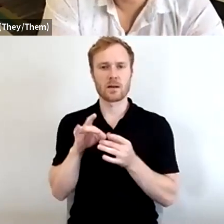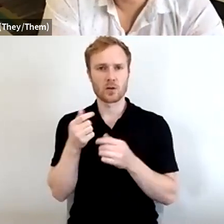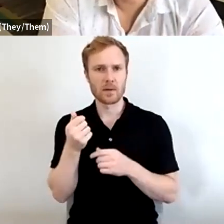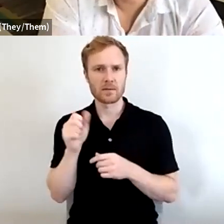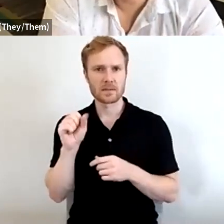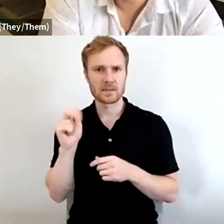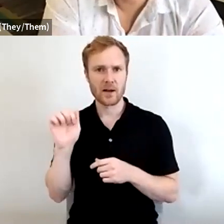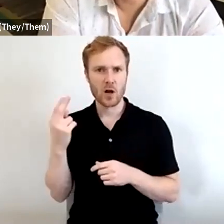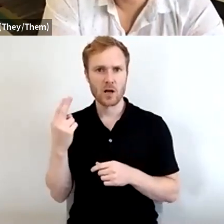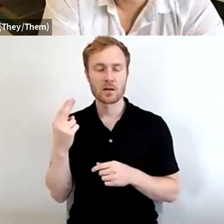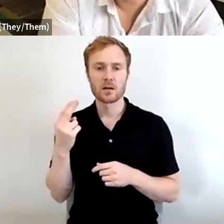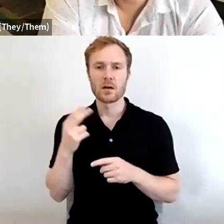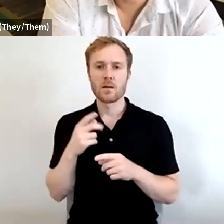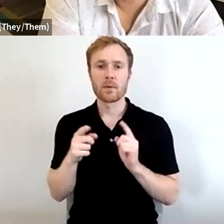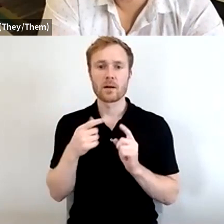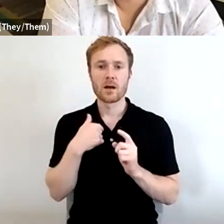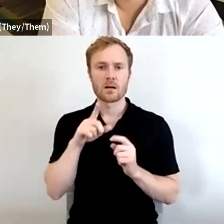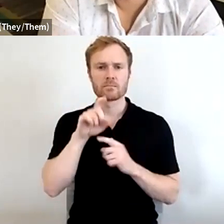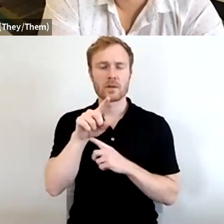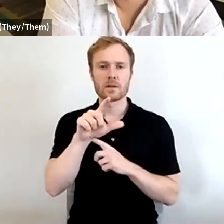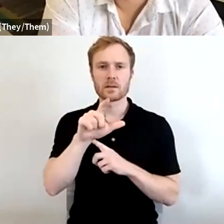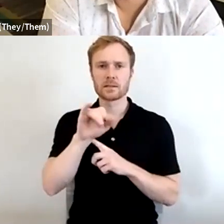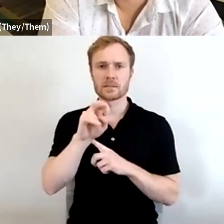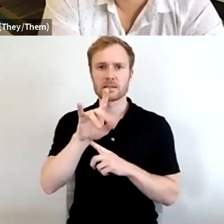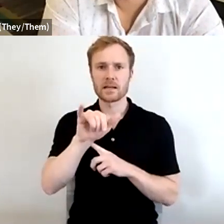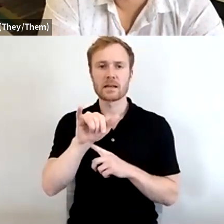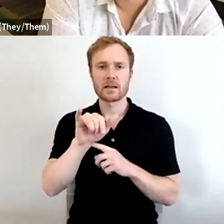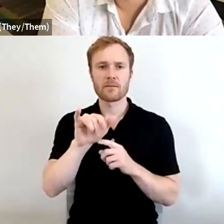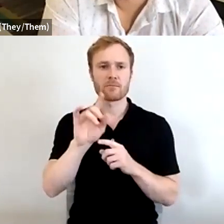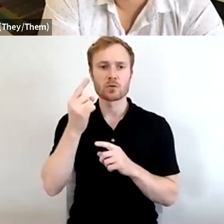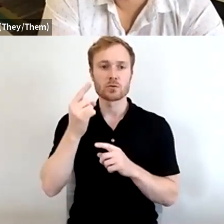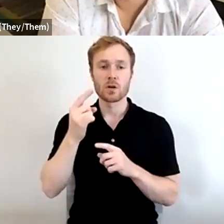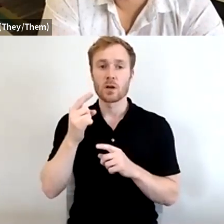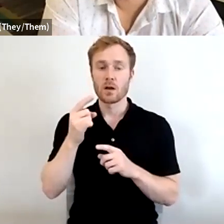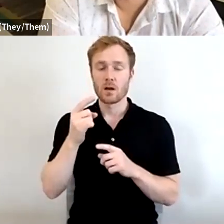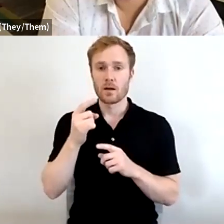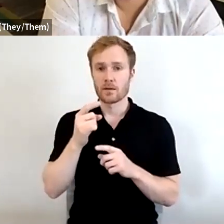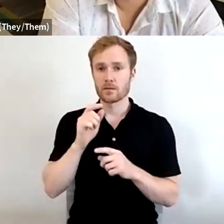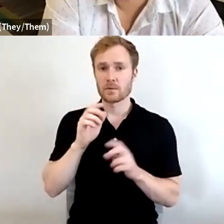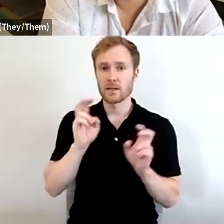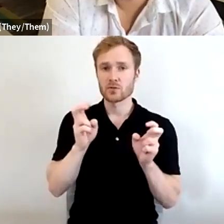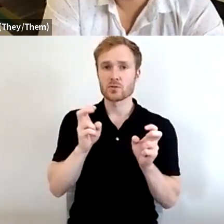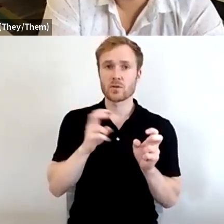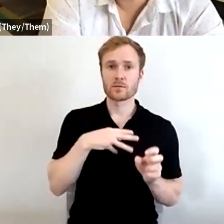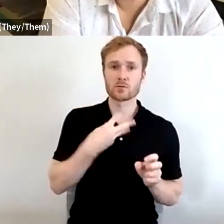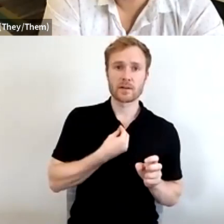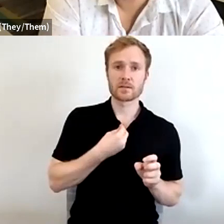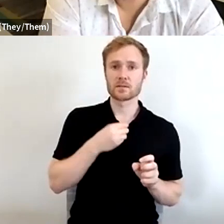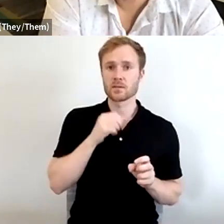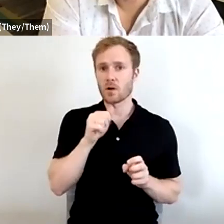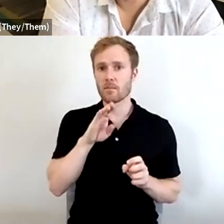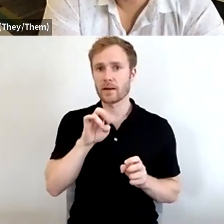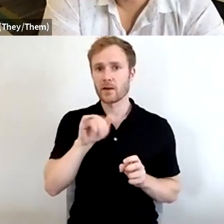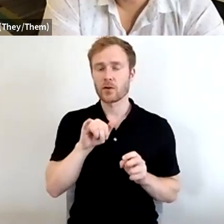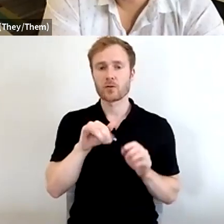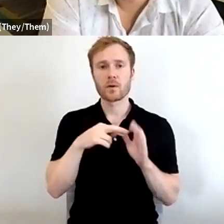and to the rest of the panel. How do you see issues of trans and non-binary representation in healthcare, homelessness, and education